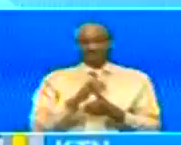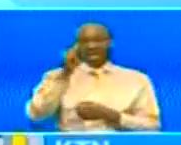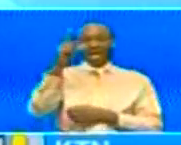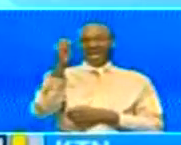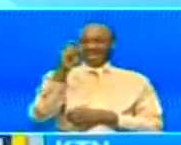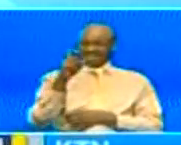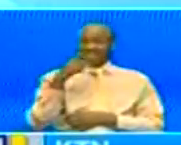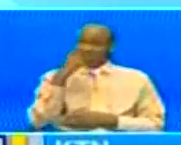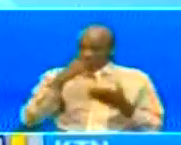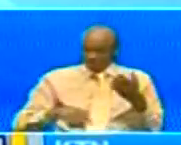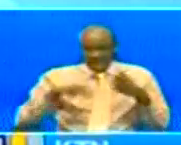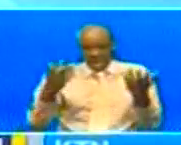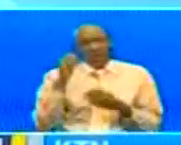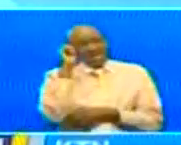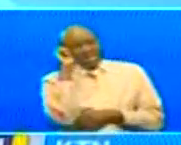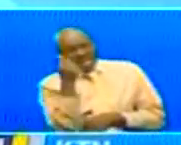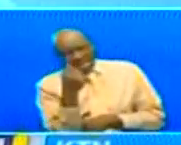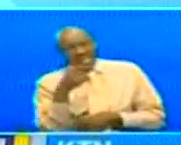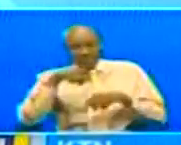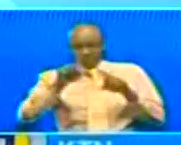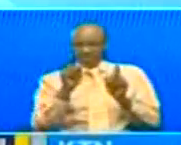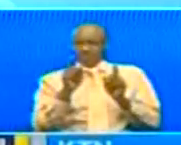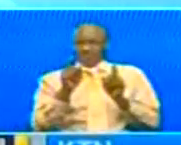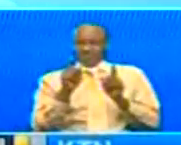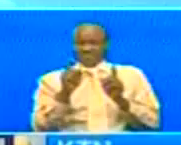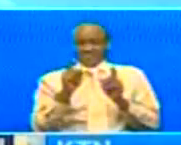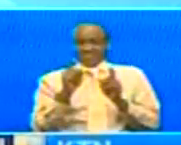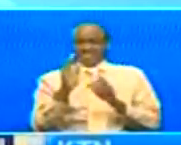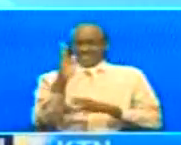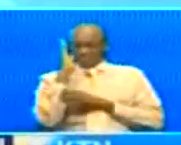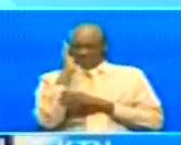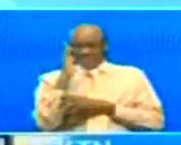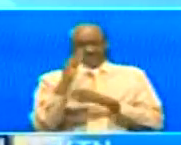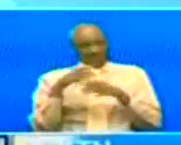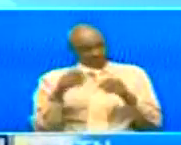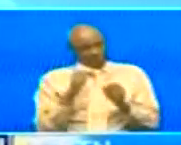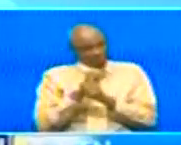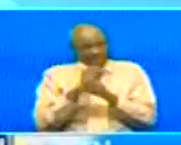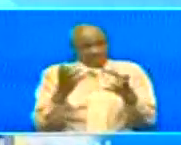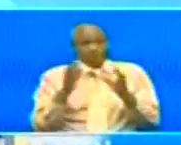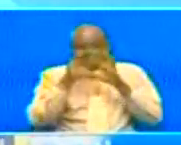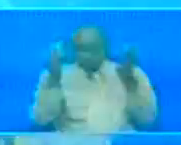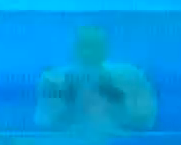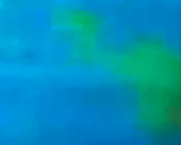takes a closer look at how Kenya is handling this security crisis in the eyes of the world.